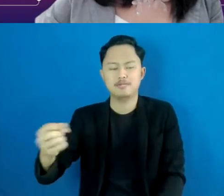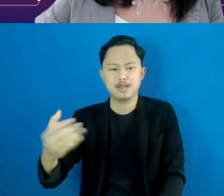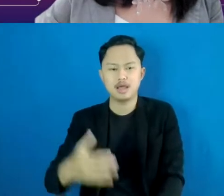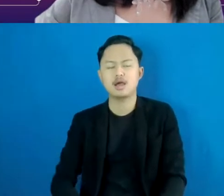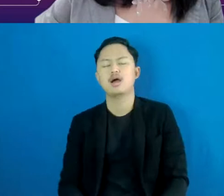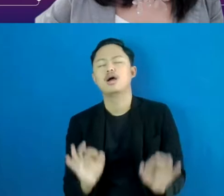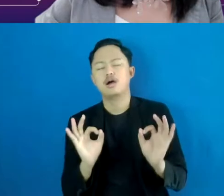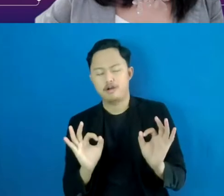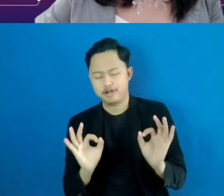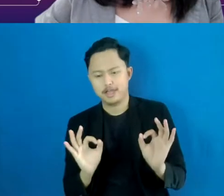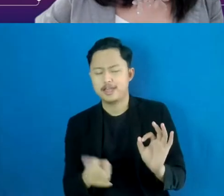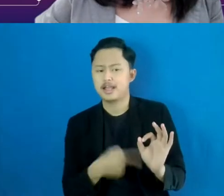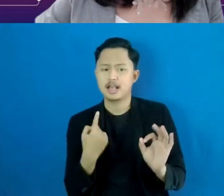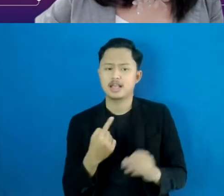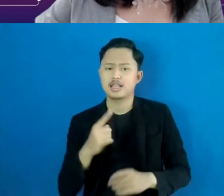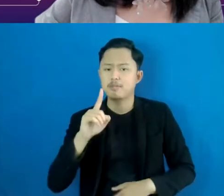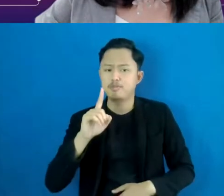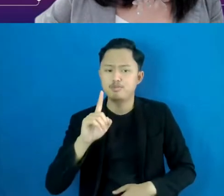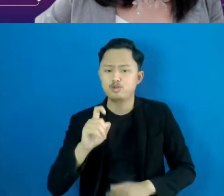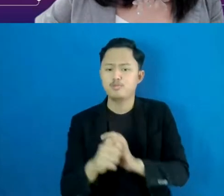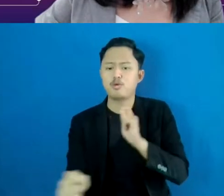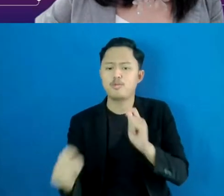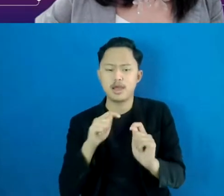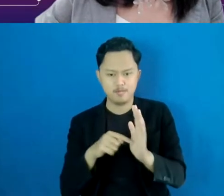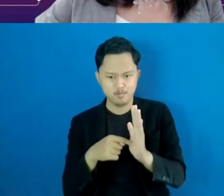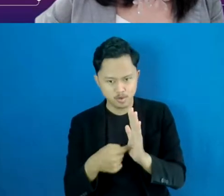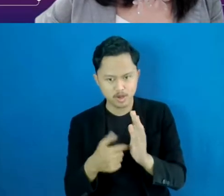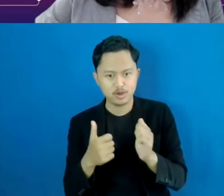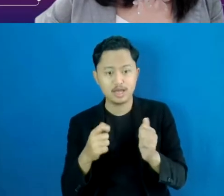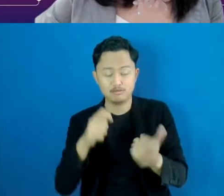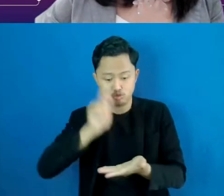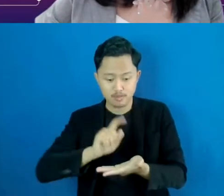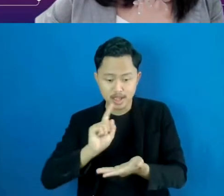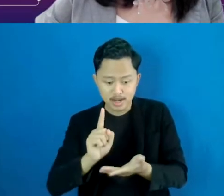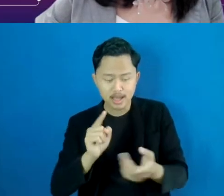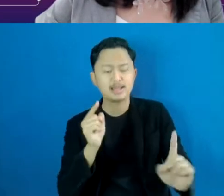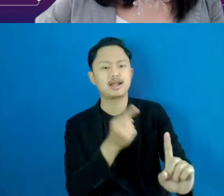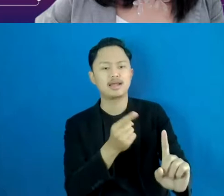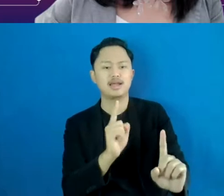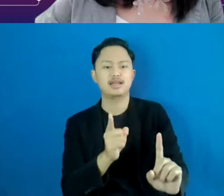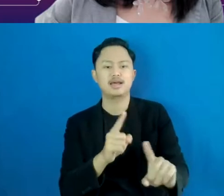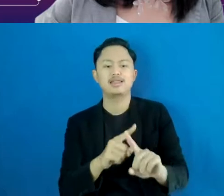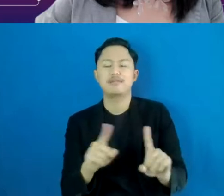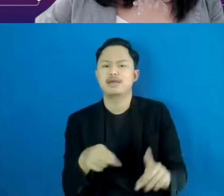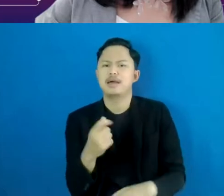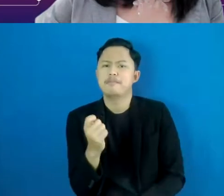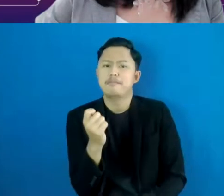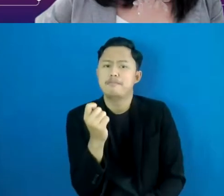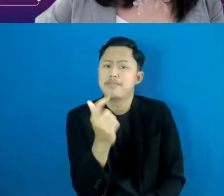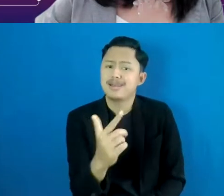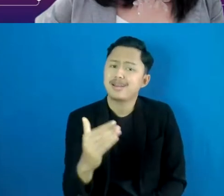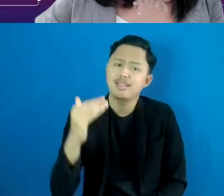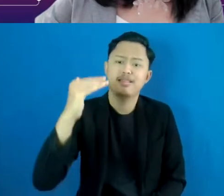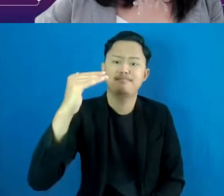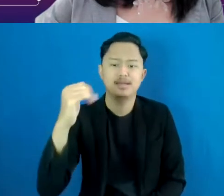cities say, all right, we need to start the transition. We have the law, we have the target, but we cannot pay more. We